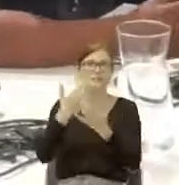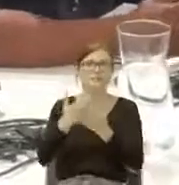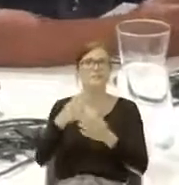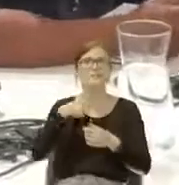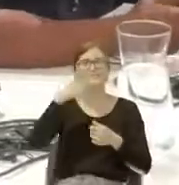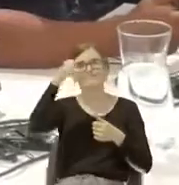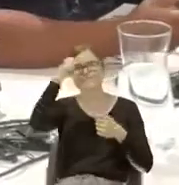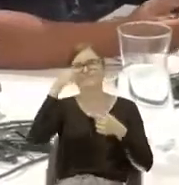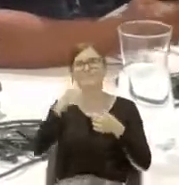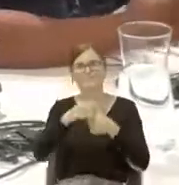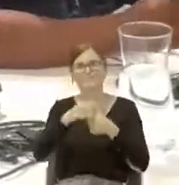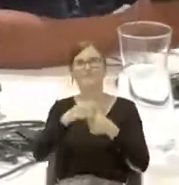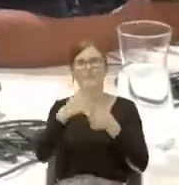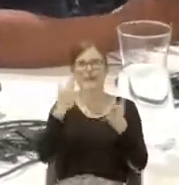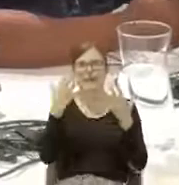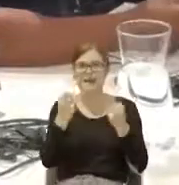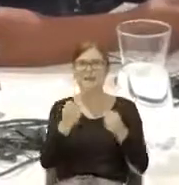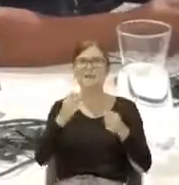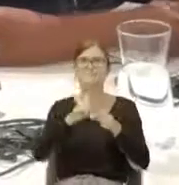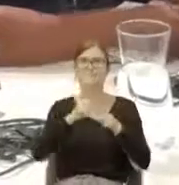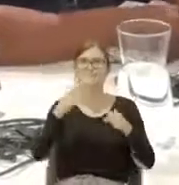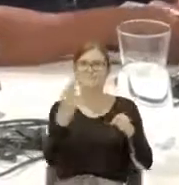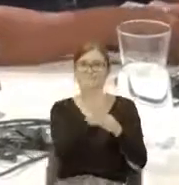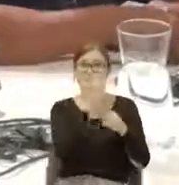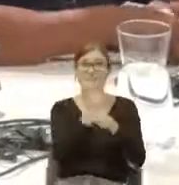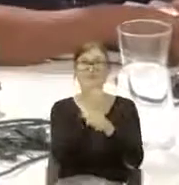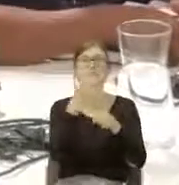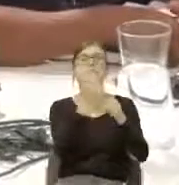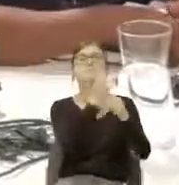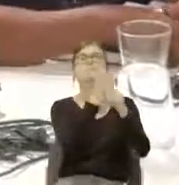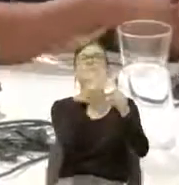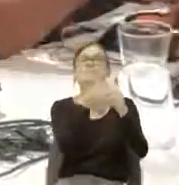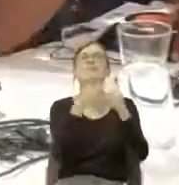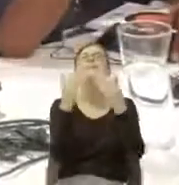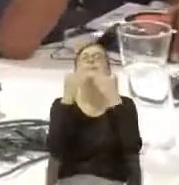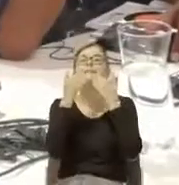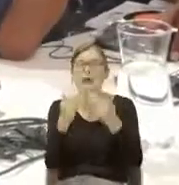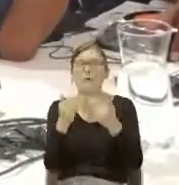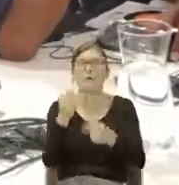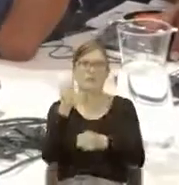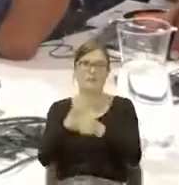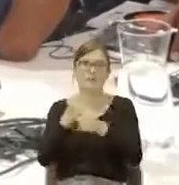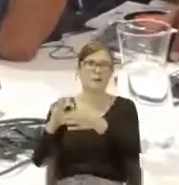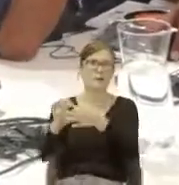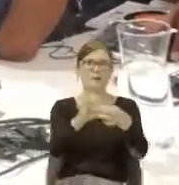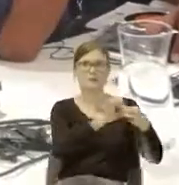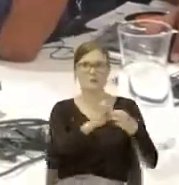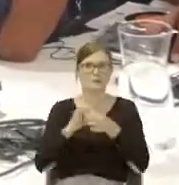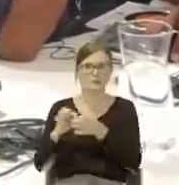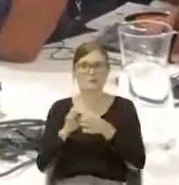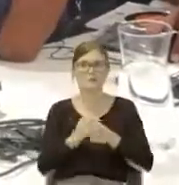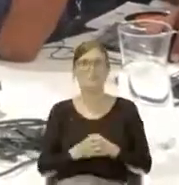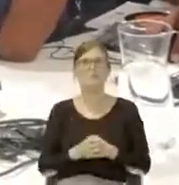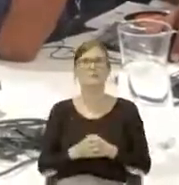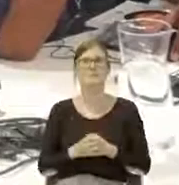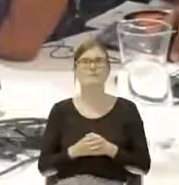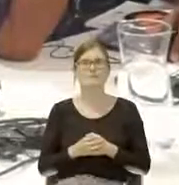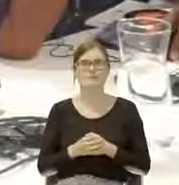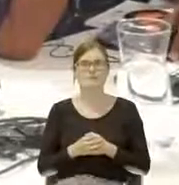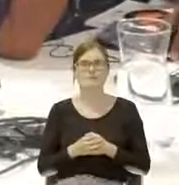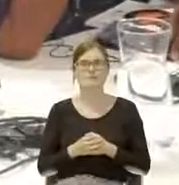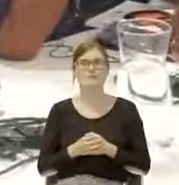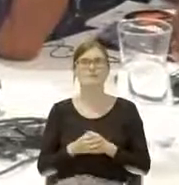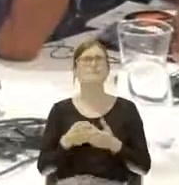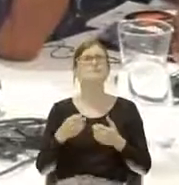all resources at hand, we have widened networks of kind support, We have engaged in swift efforts